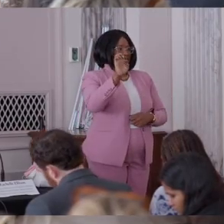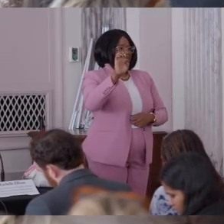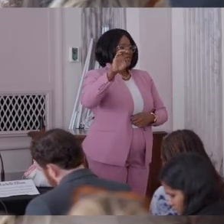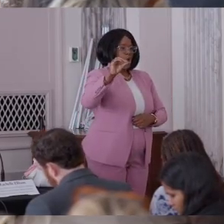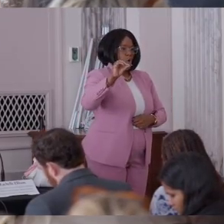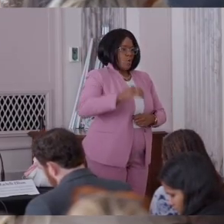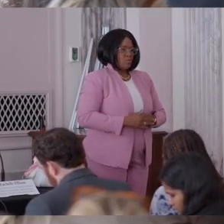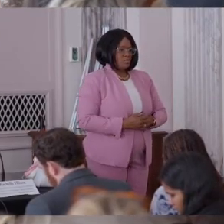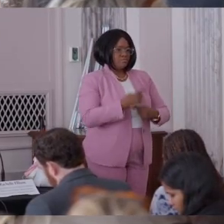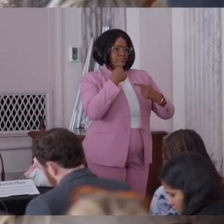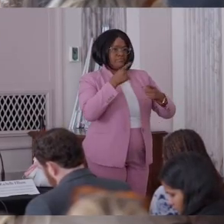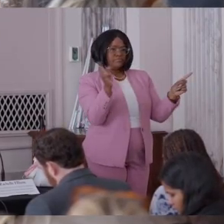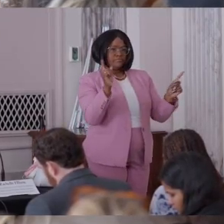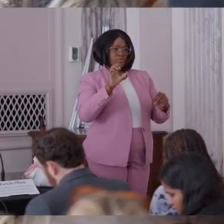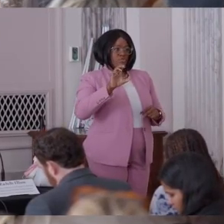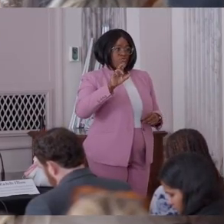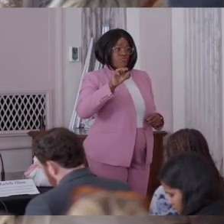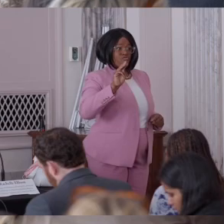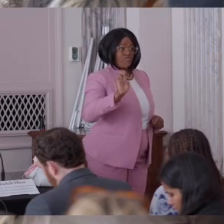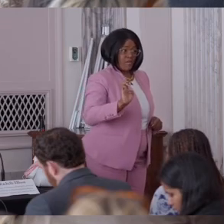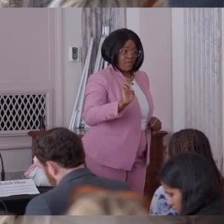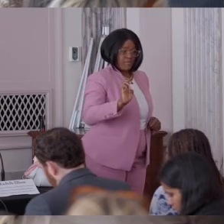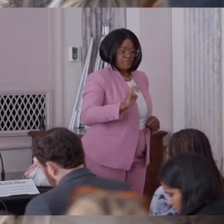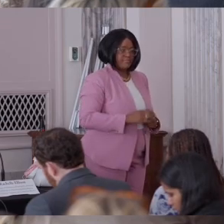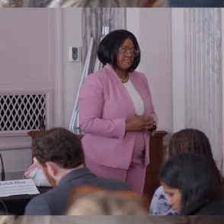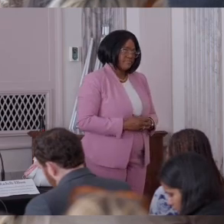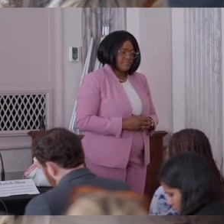executive order on crime and